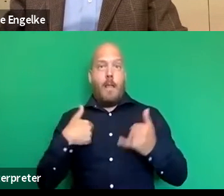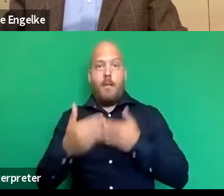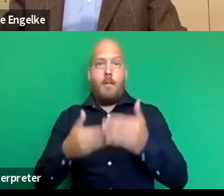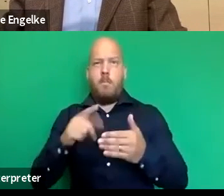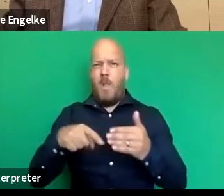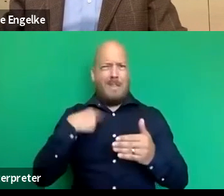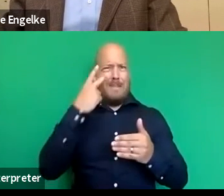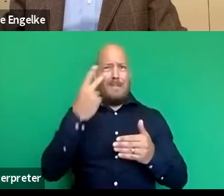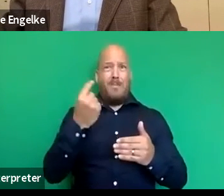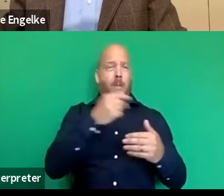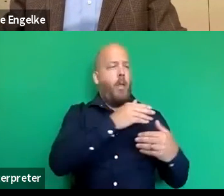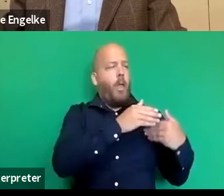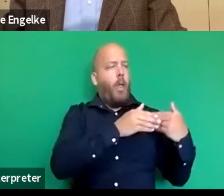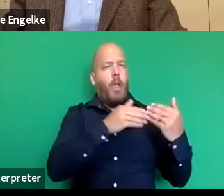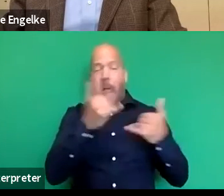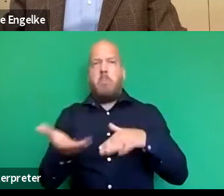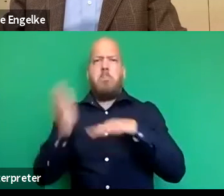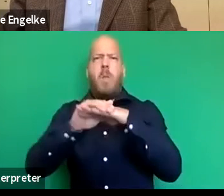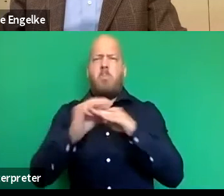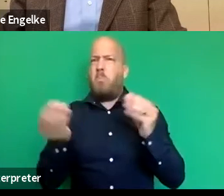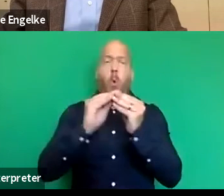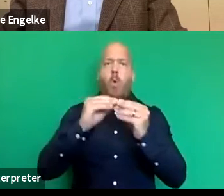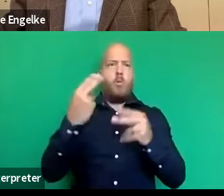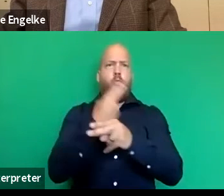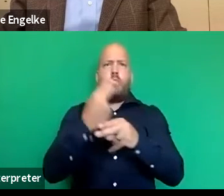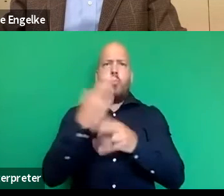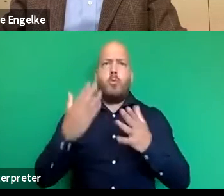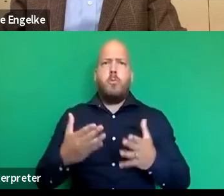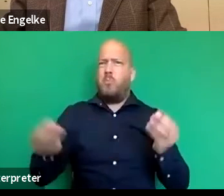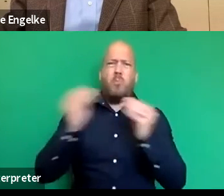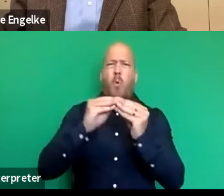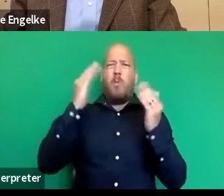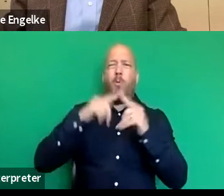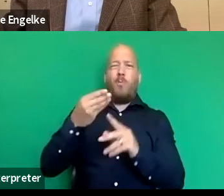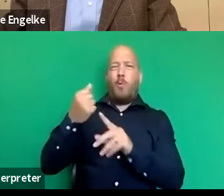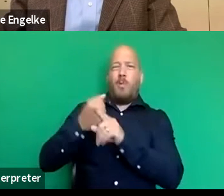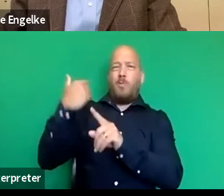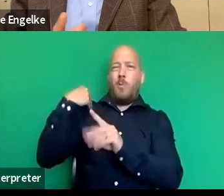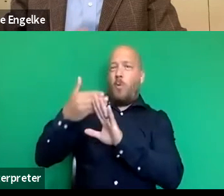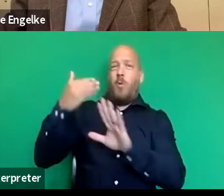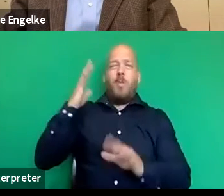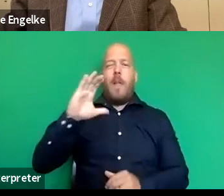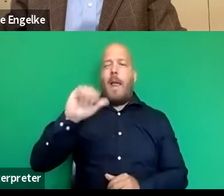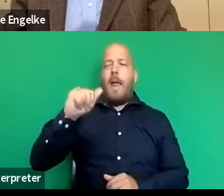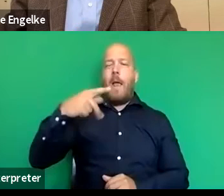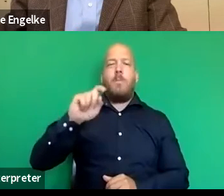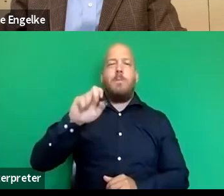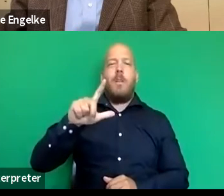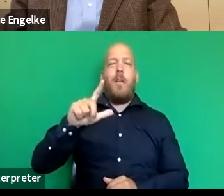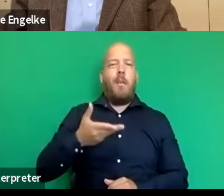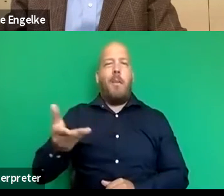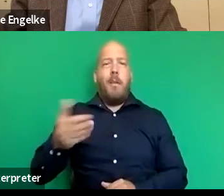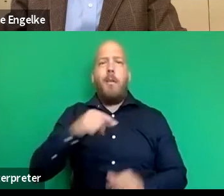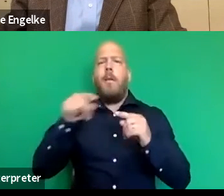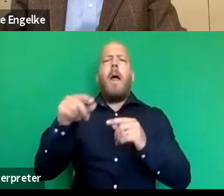remember actually 20 years ago when CapTel was introduced, being asked, well, how long are you still going to need